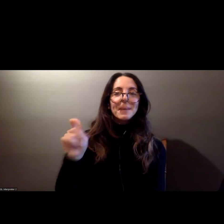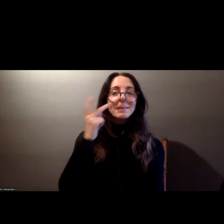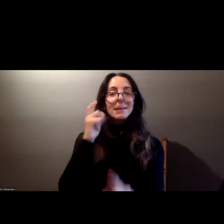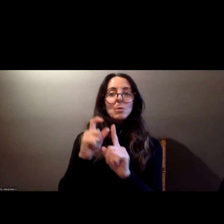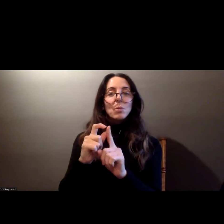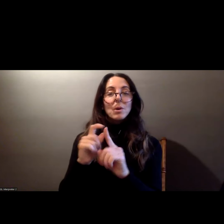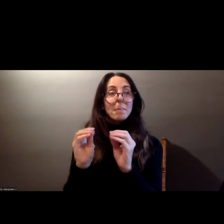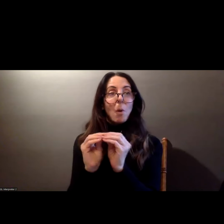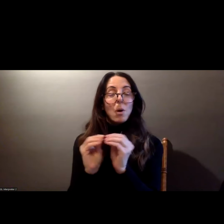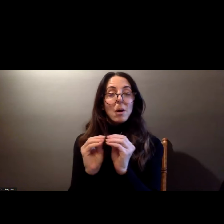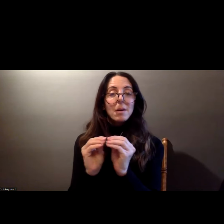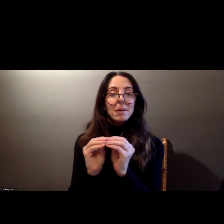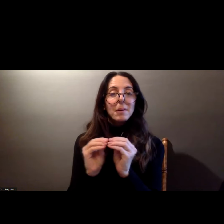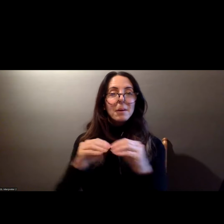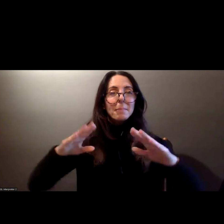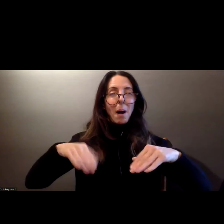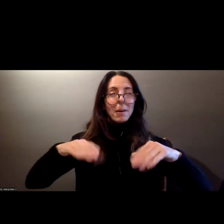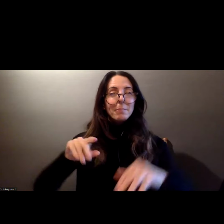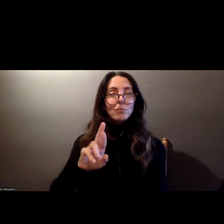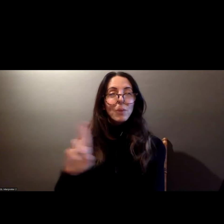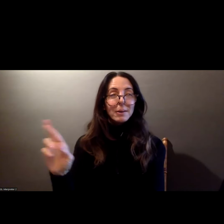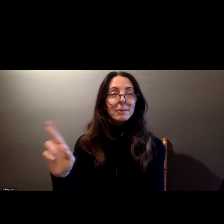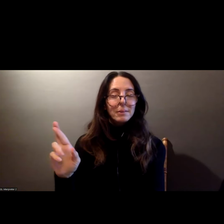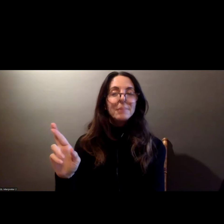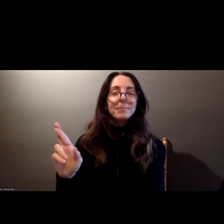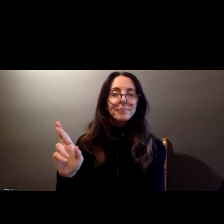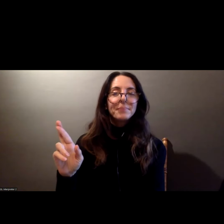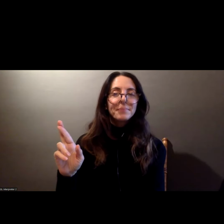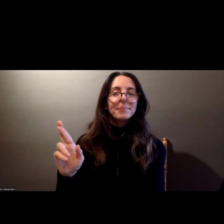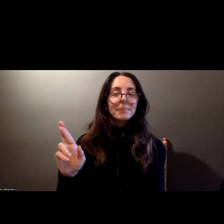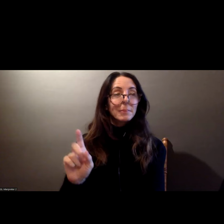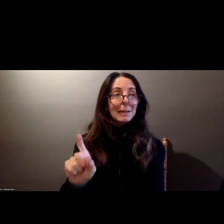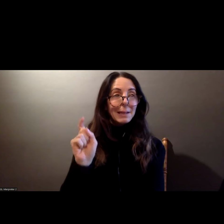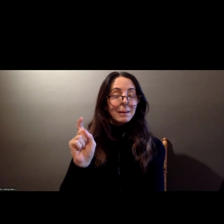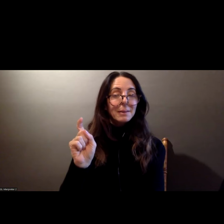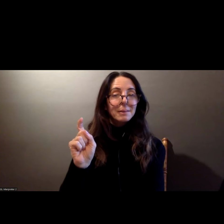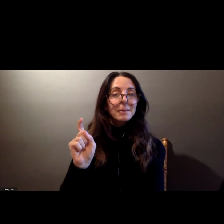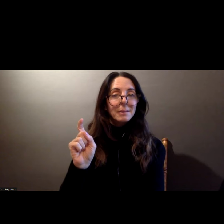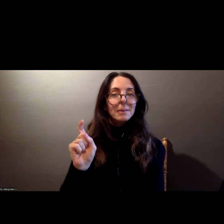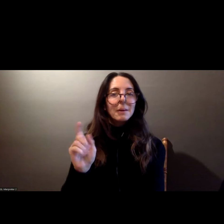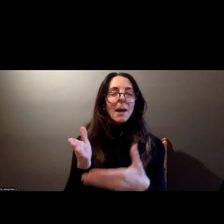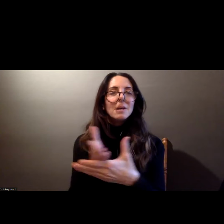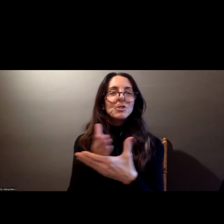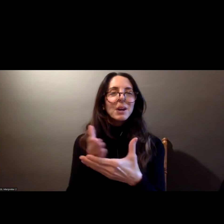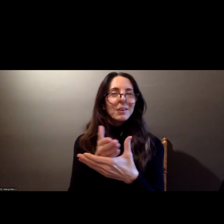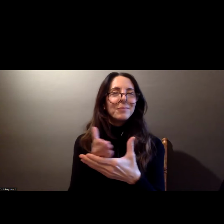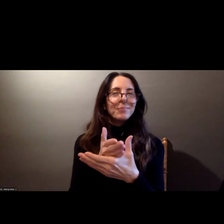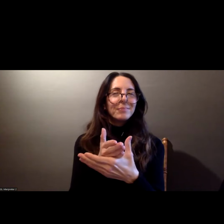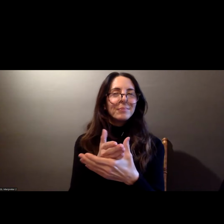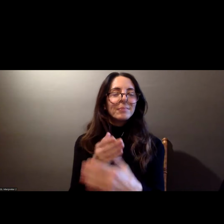where you see the chat box at the very right hand side, you'll see three dots that says more. You just have to share your computer's share